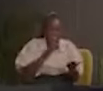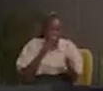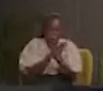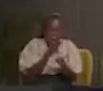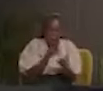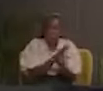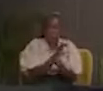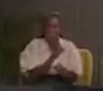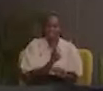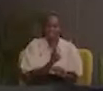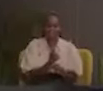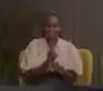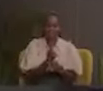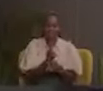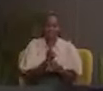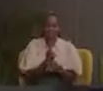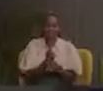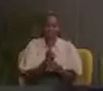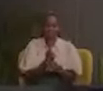Hallelujah.